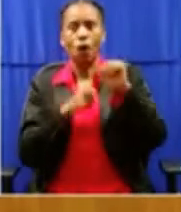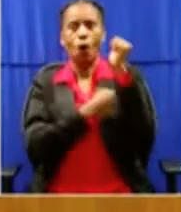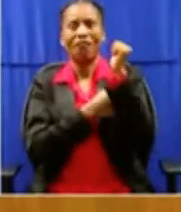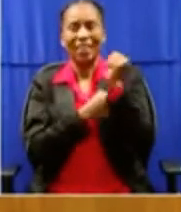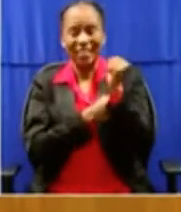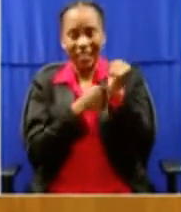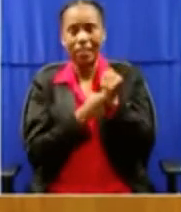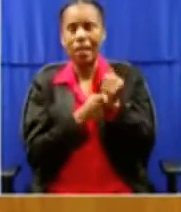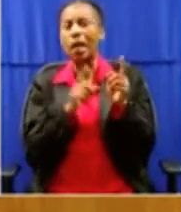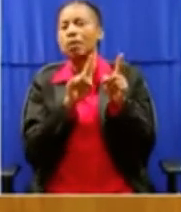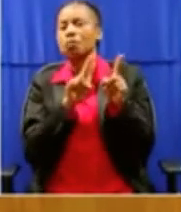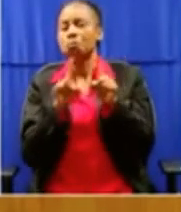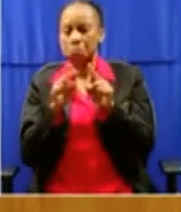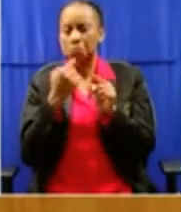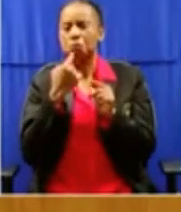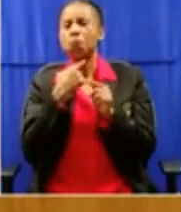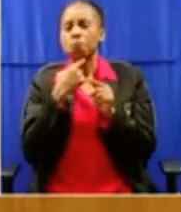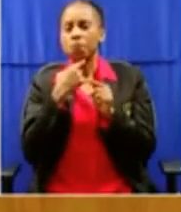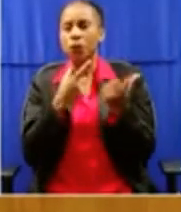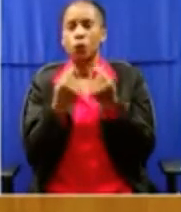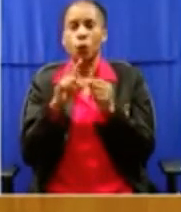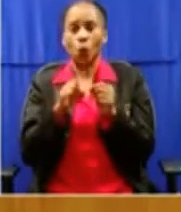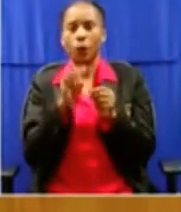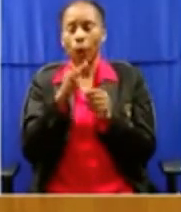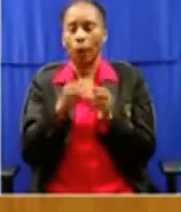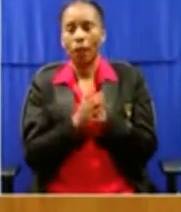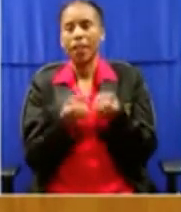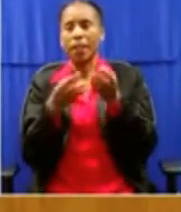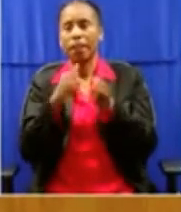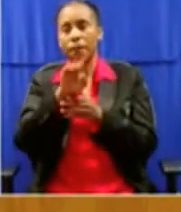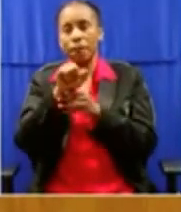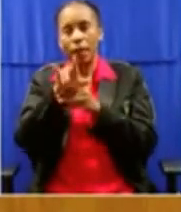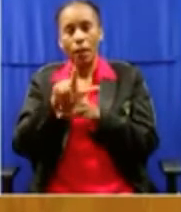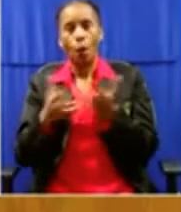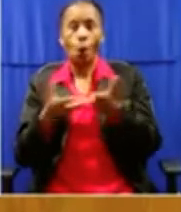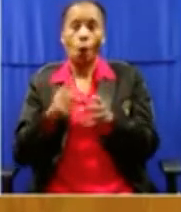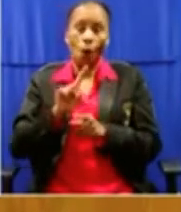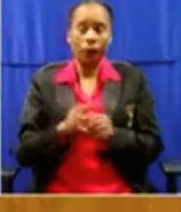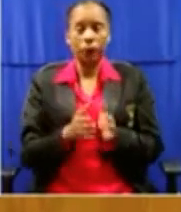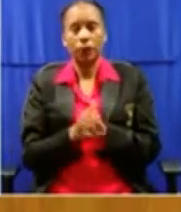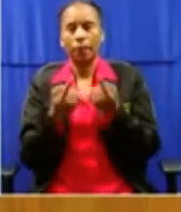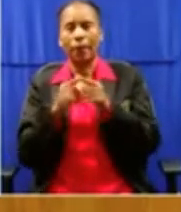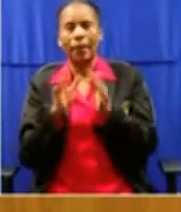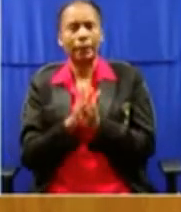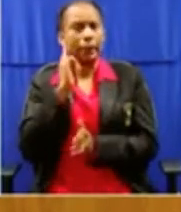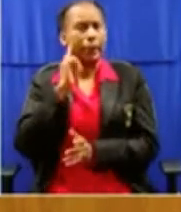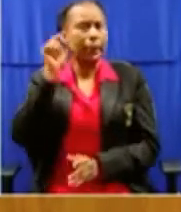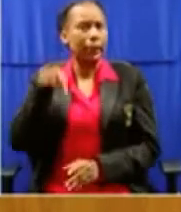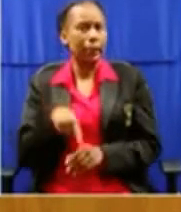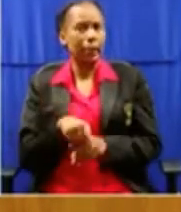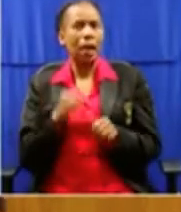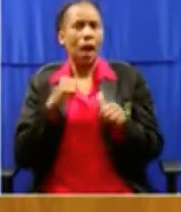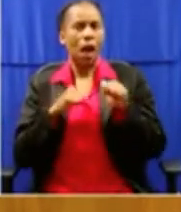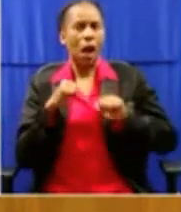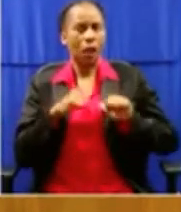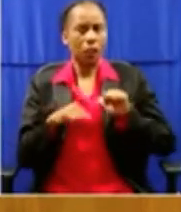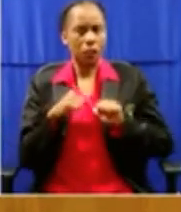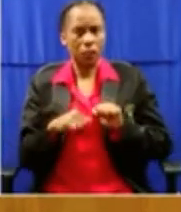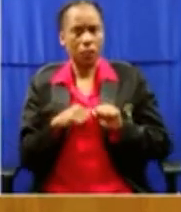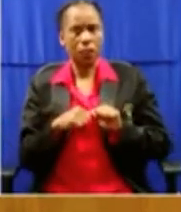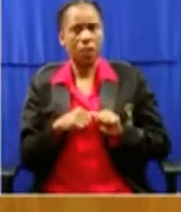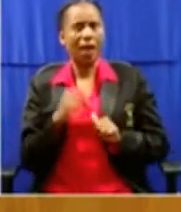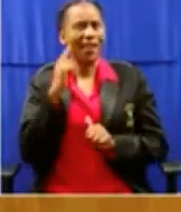to impose fines, it is deeply problematic that now if you negligently act and you negligently fail